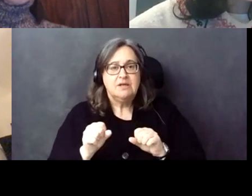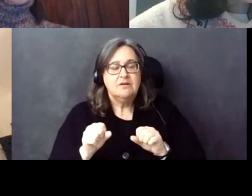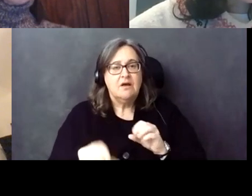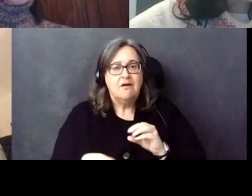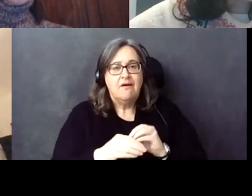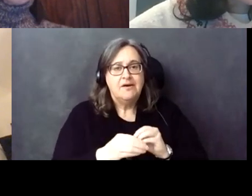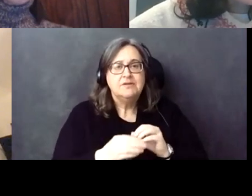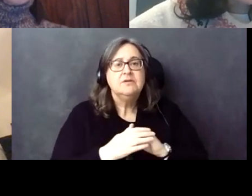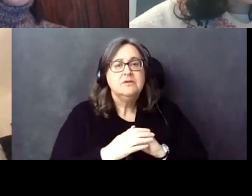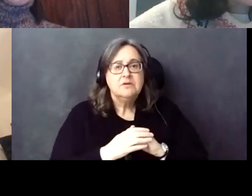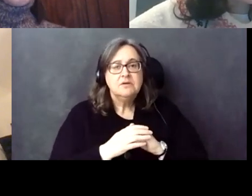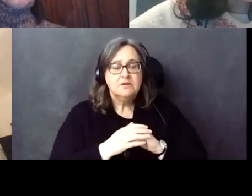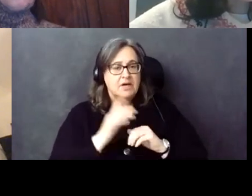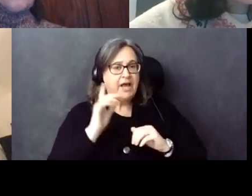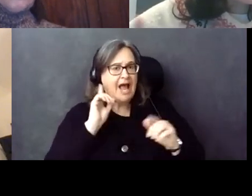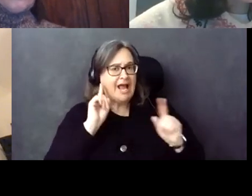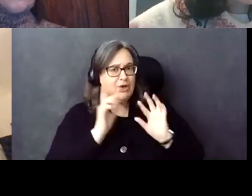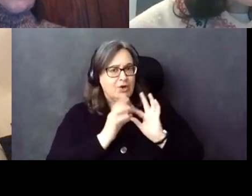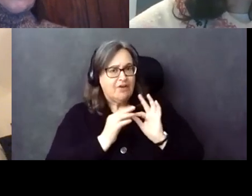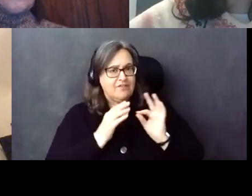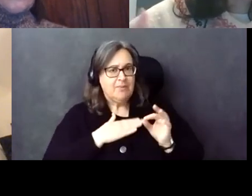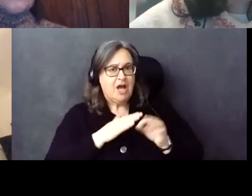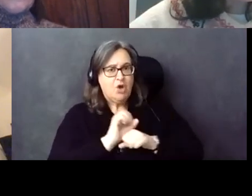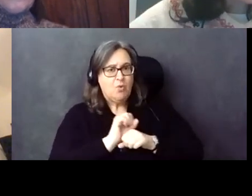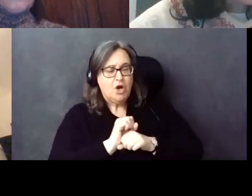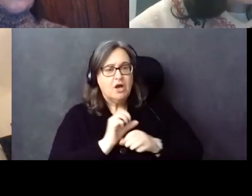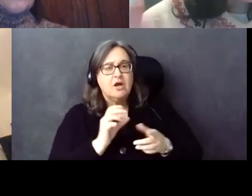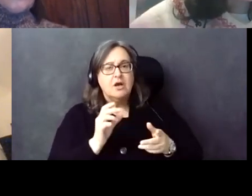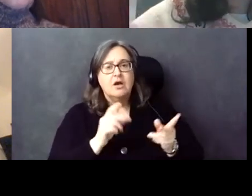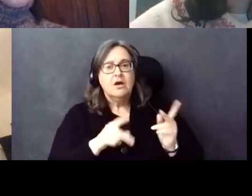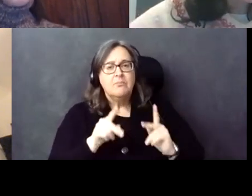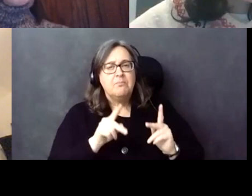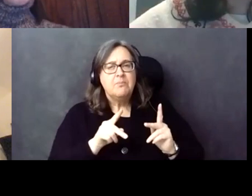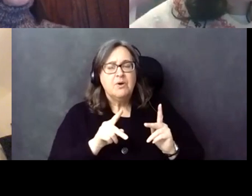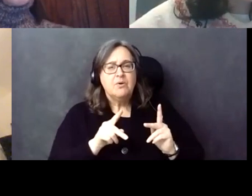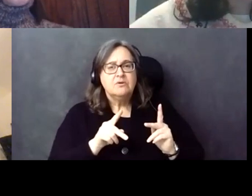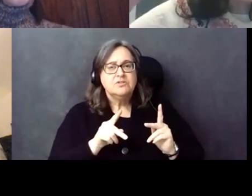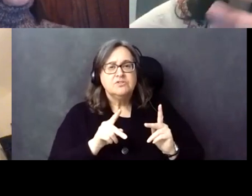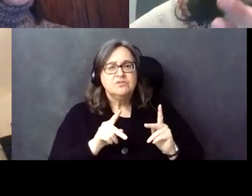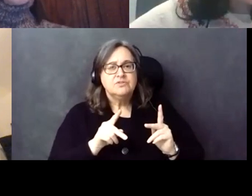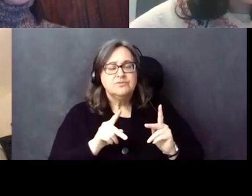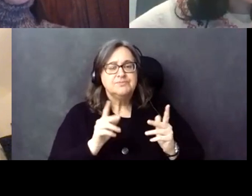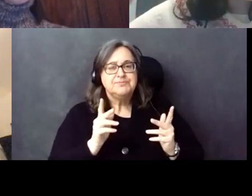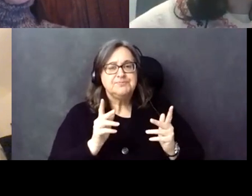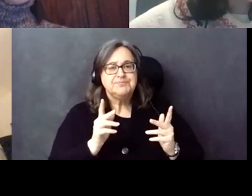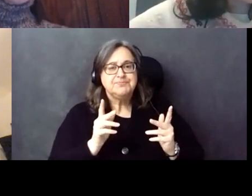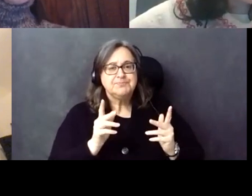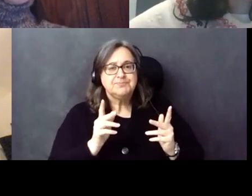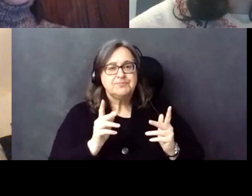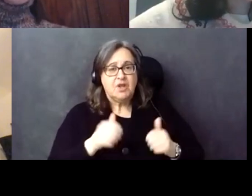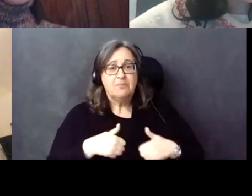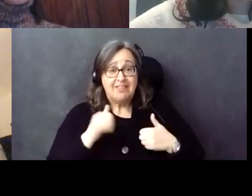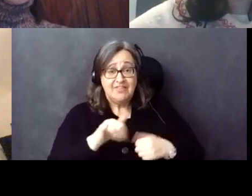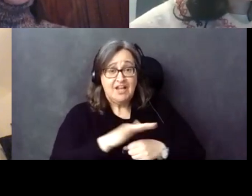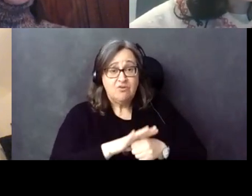think what I hear a lot in my work is that people are often left out. You know, the people that are living there are